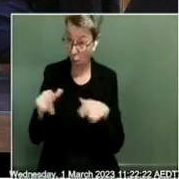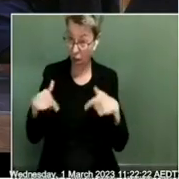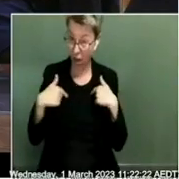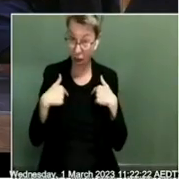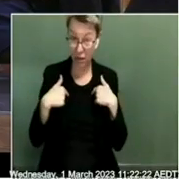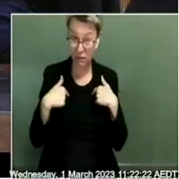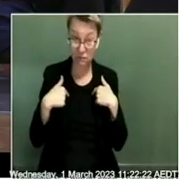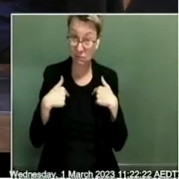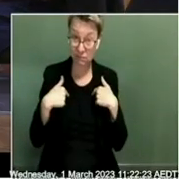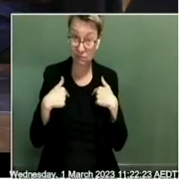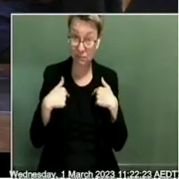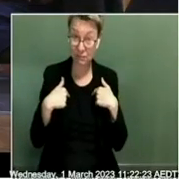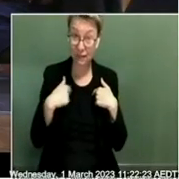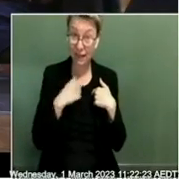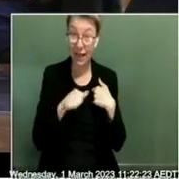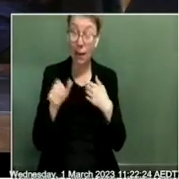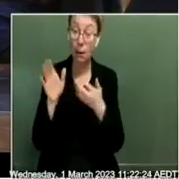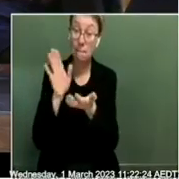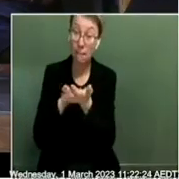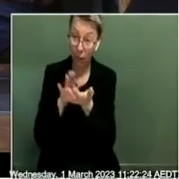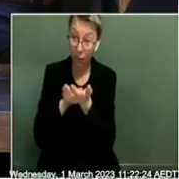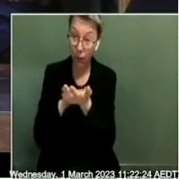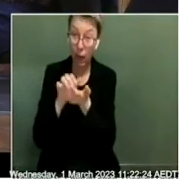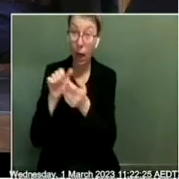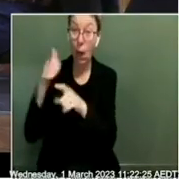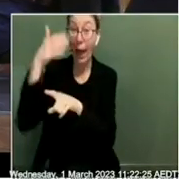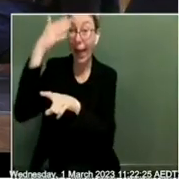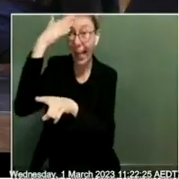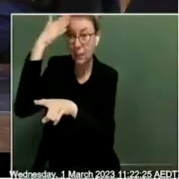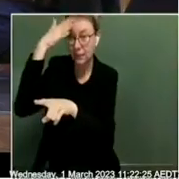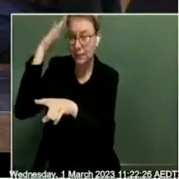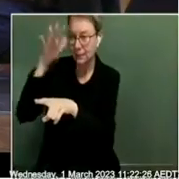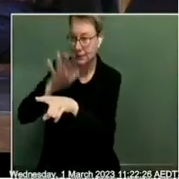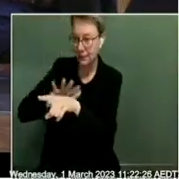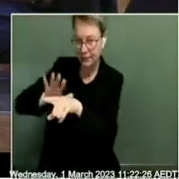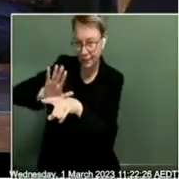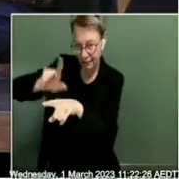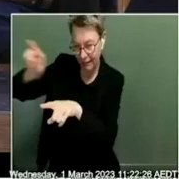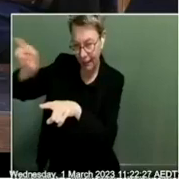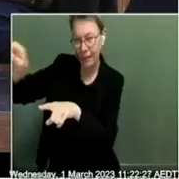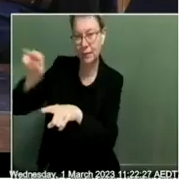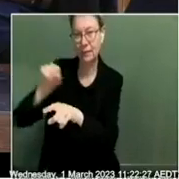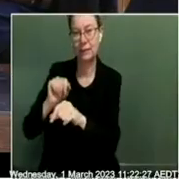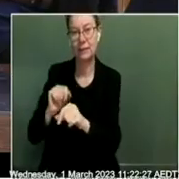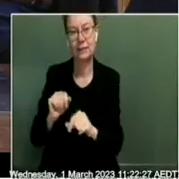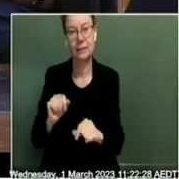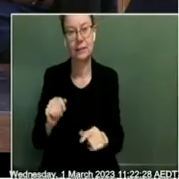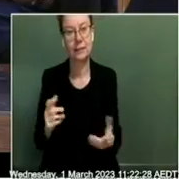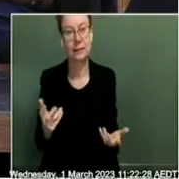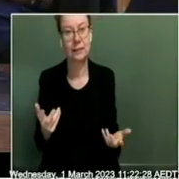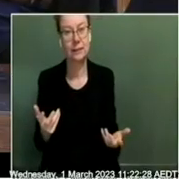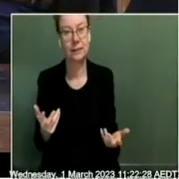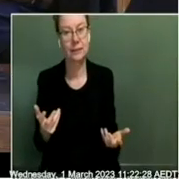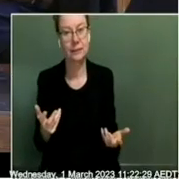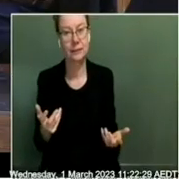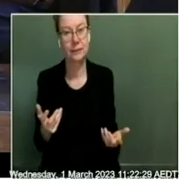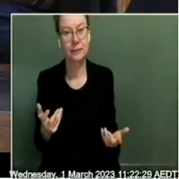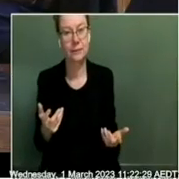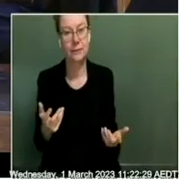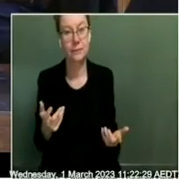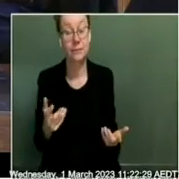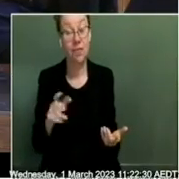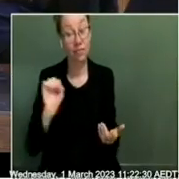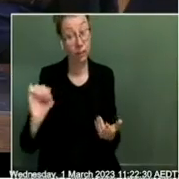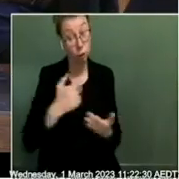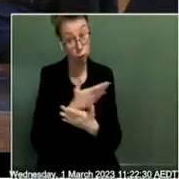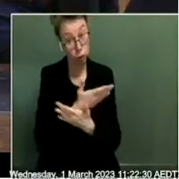elders did. That's the their fault. So this appropriation of that story by an institution